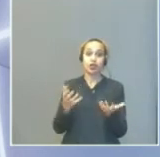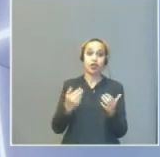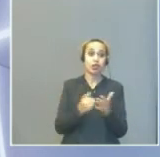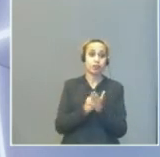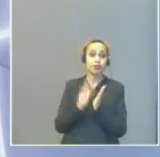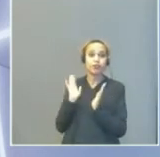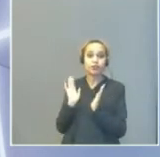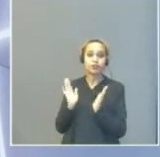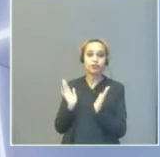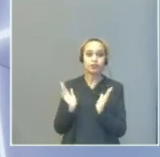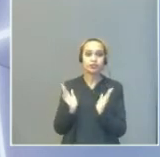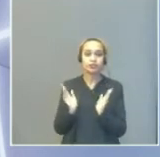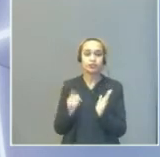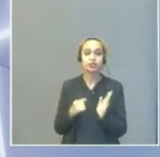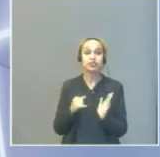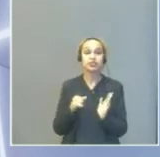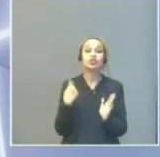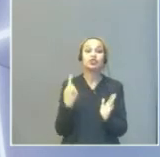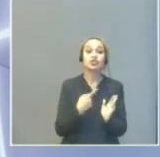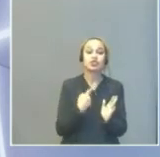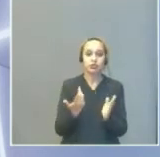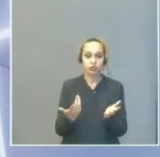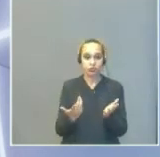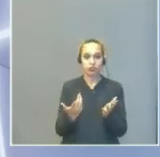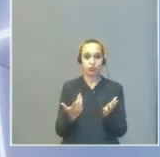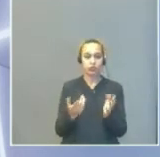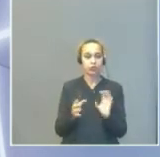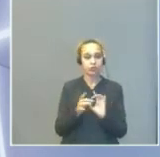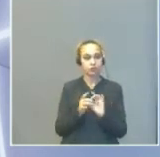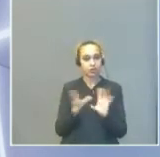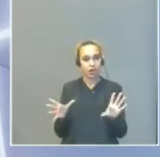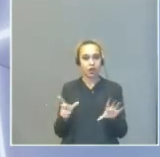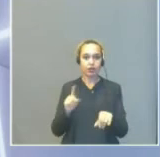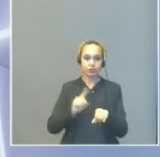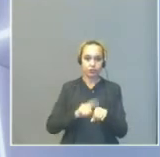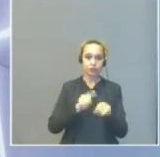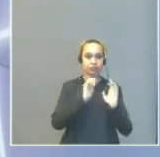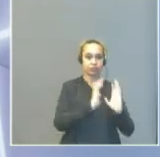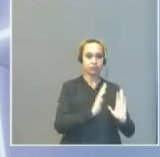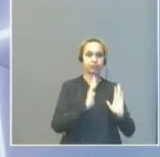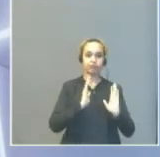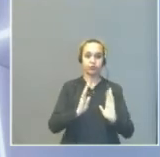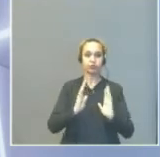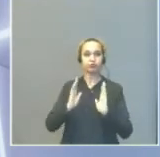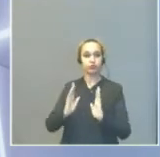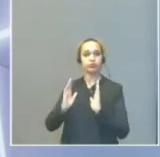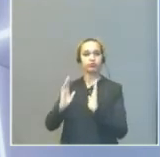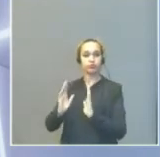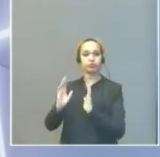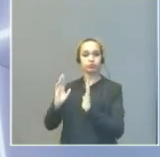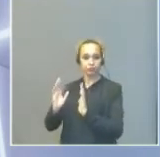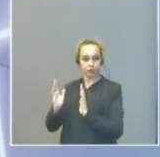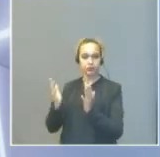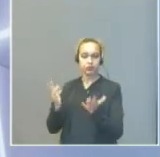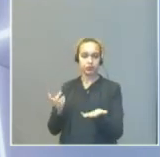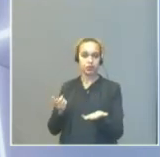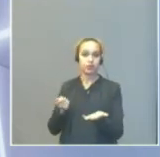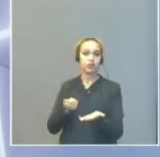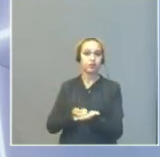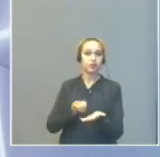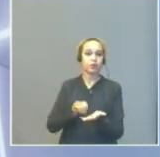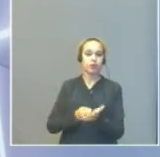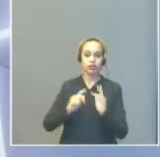we frame emancipation within the order of our oppression, which I name as the man or the